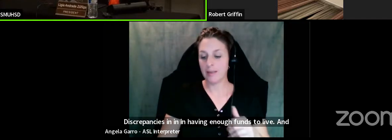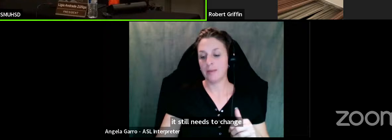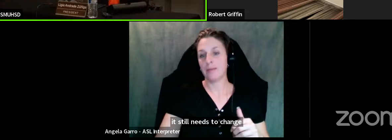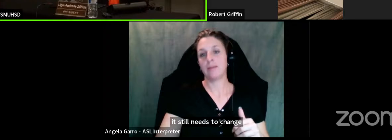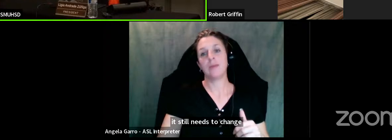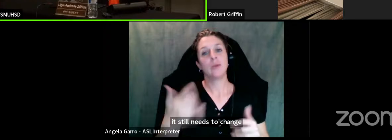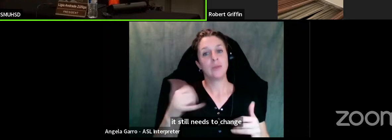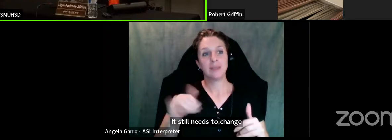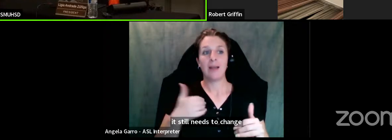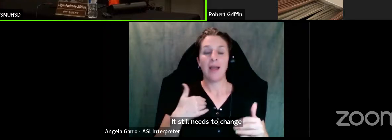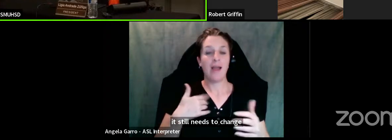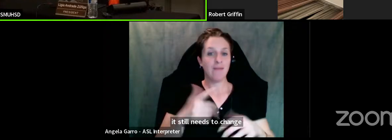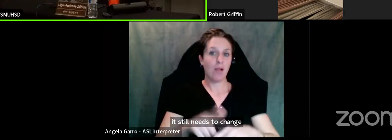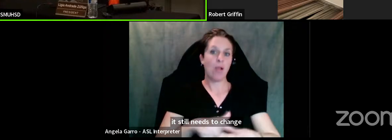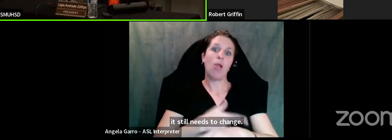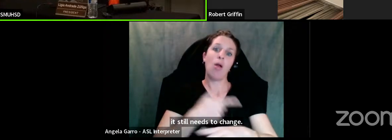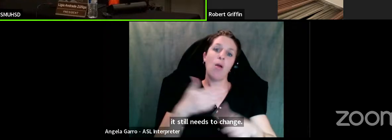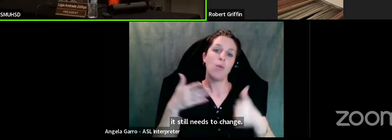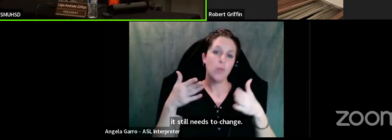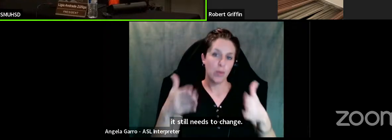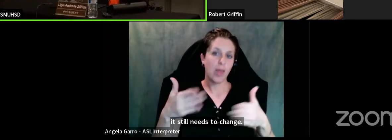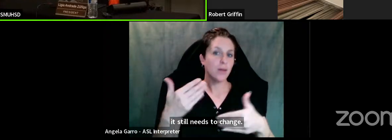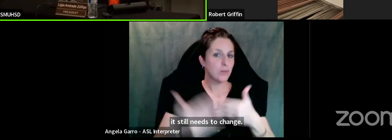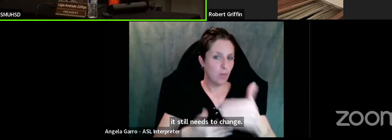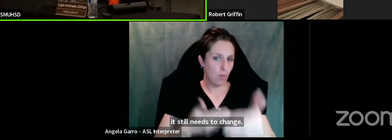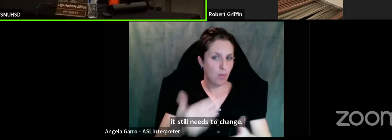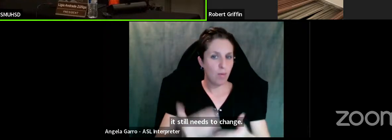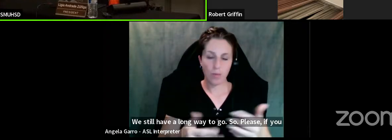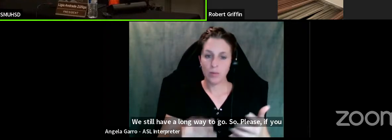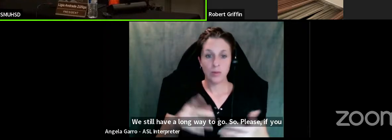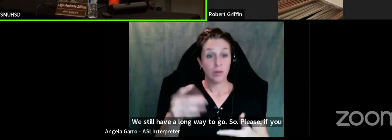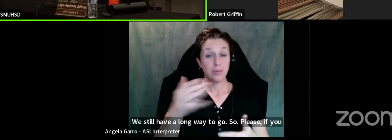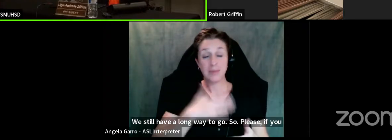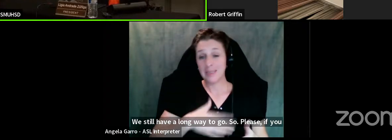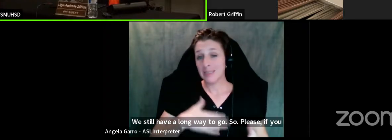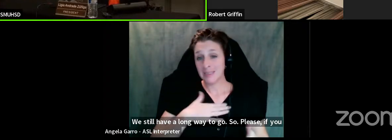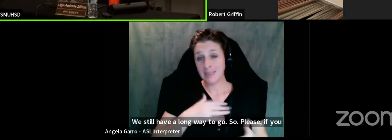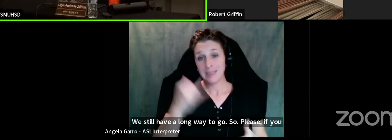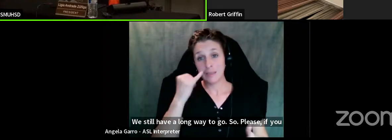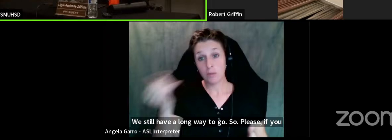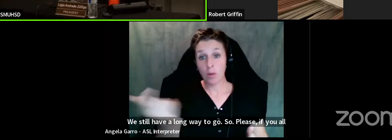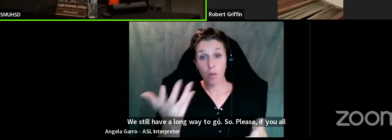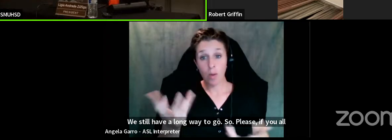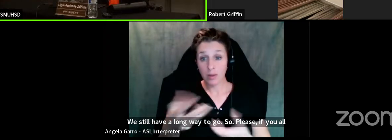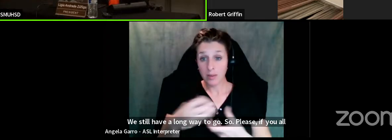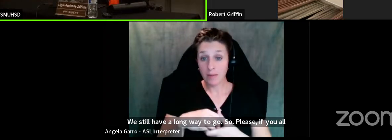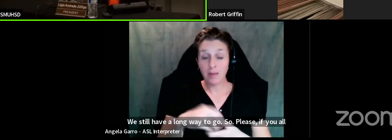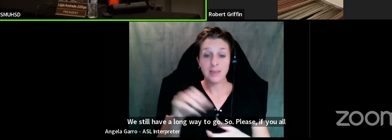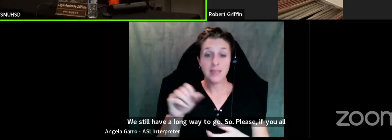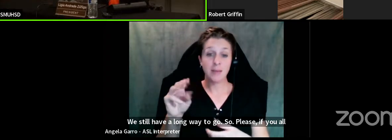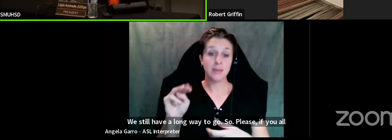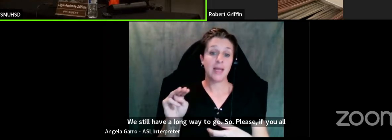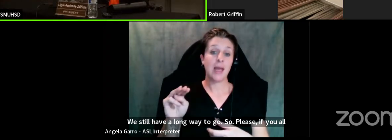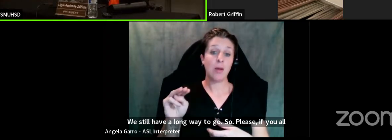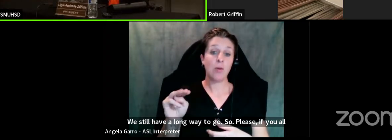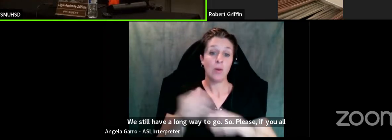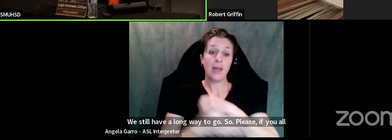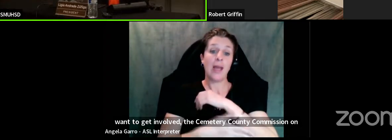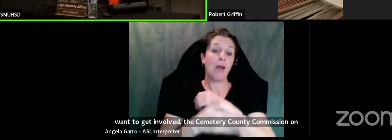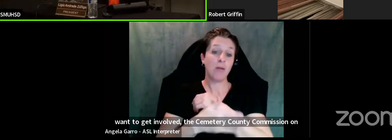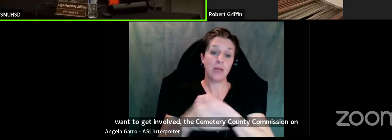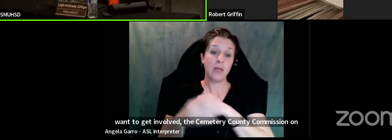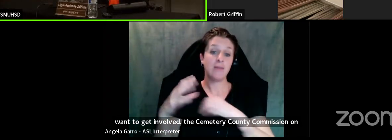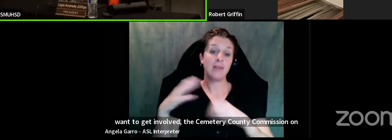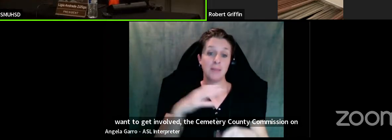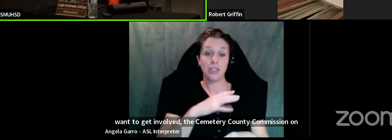go. So please, if you all want to get involved, the San Mateo County Commission on Disabilities